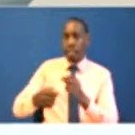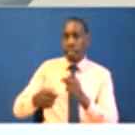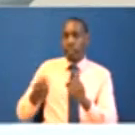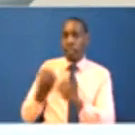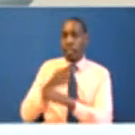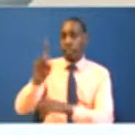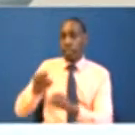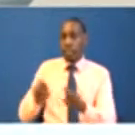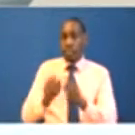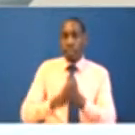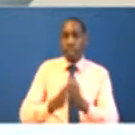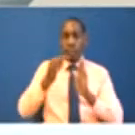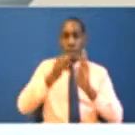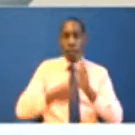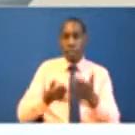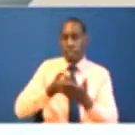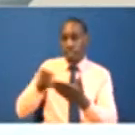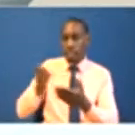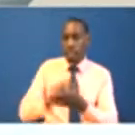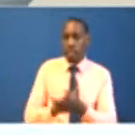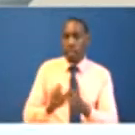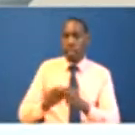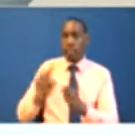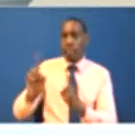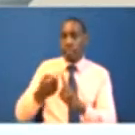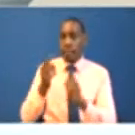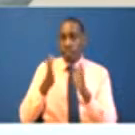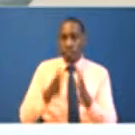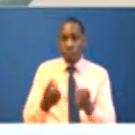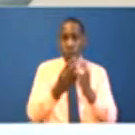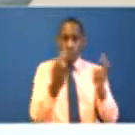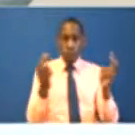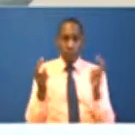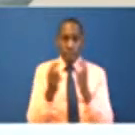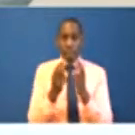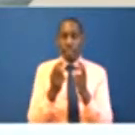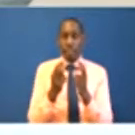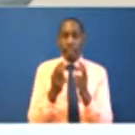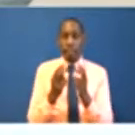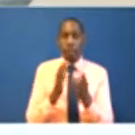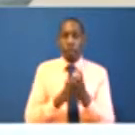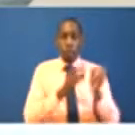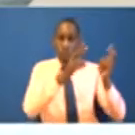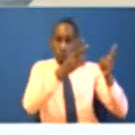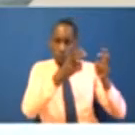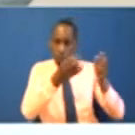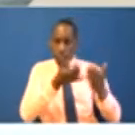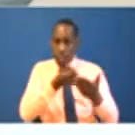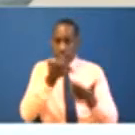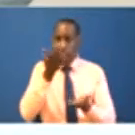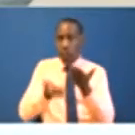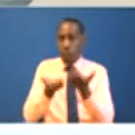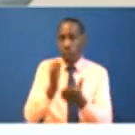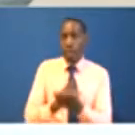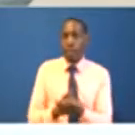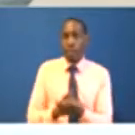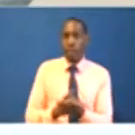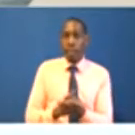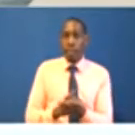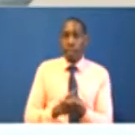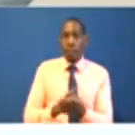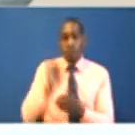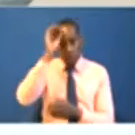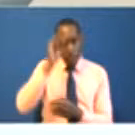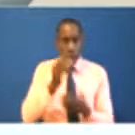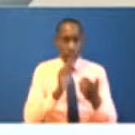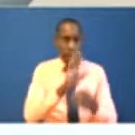and you rated integrity very high in fact i think you are the first one on this panel to say that's what i'll be listening out for compare and contrast what you're feeling